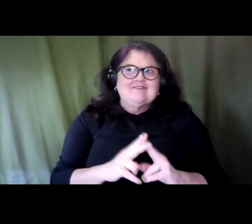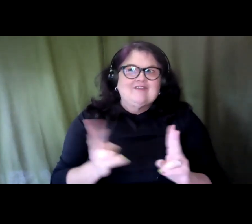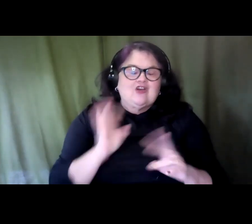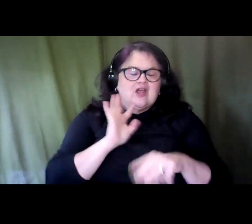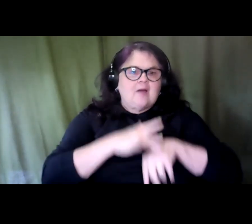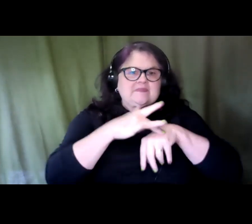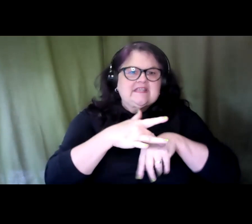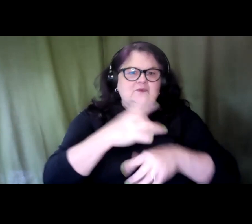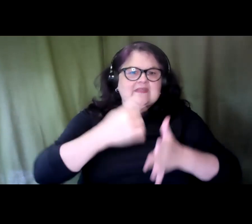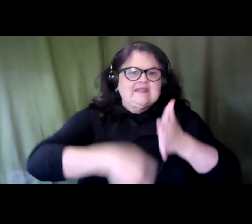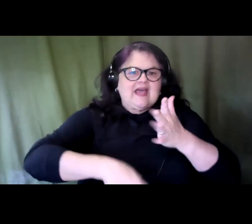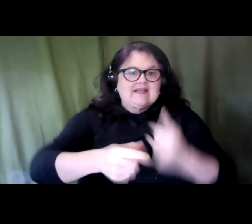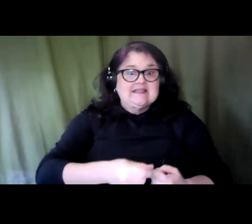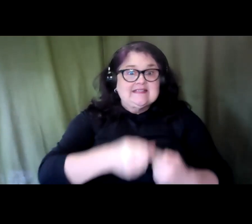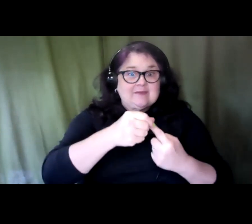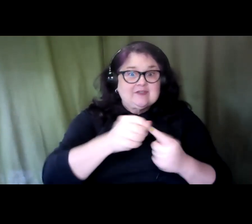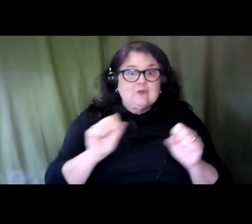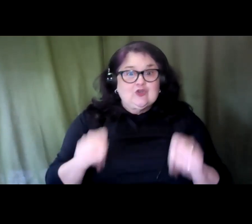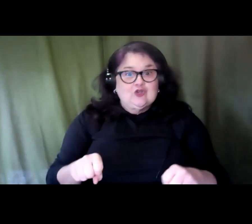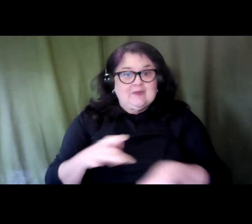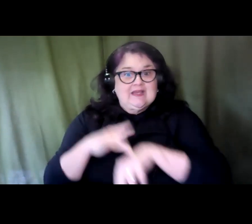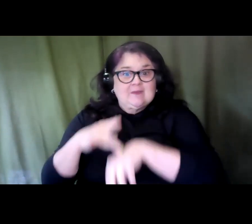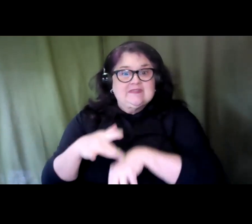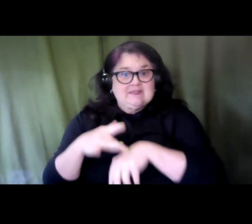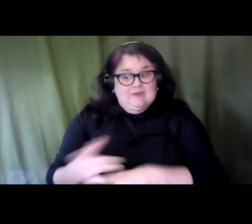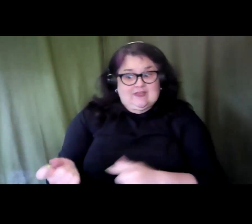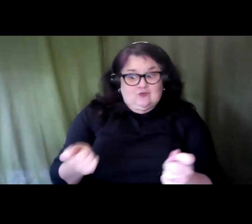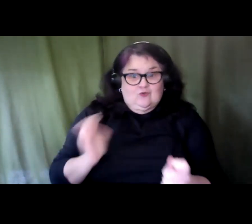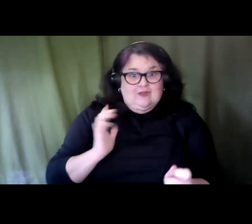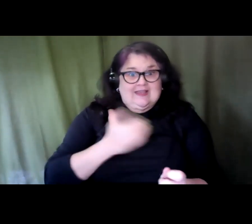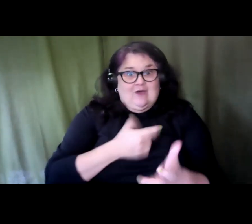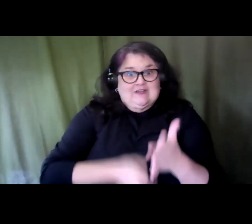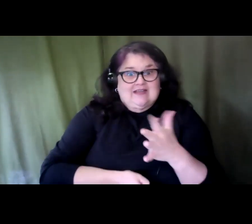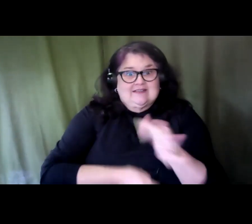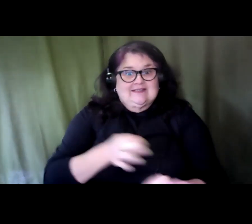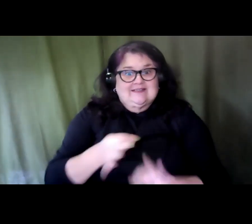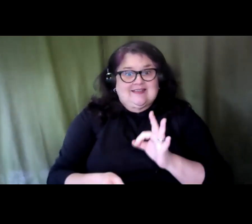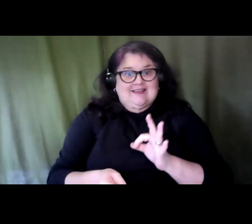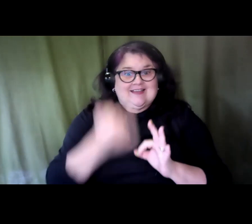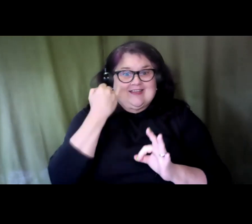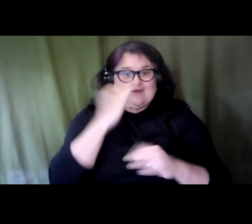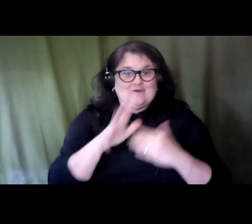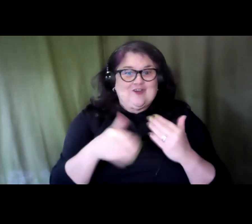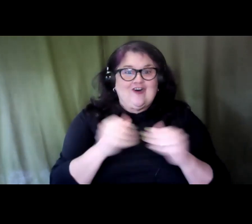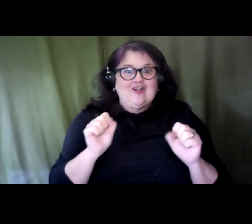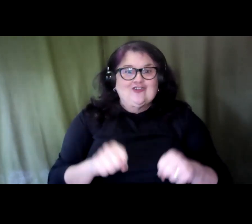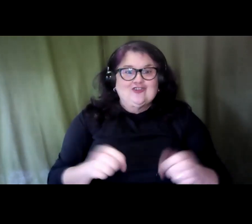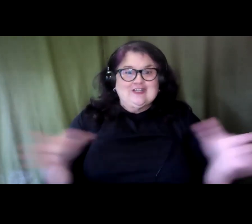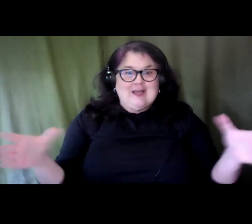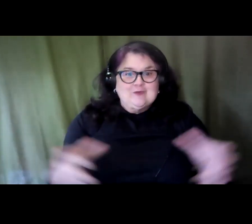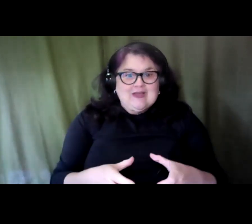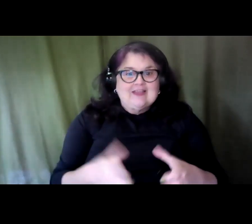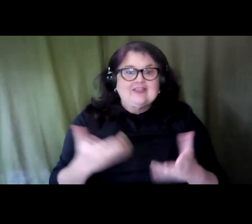tax exemption, we could be obsessed with controlling our taxes instead. And so if we all could come together and